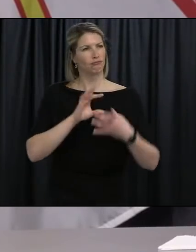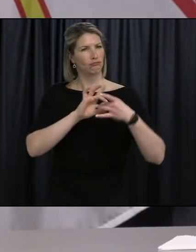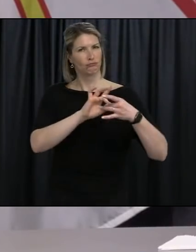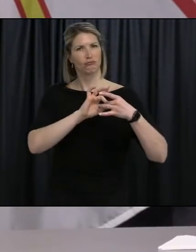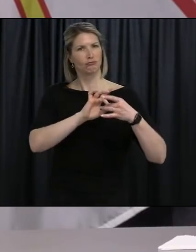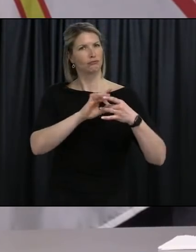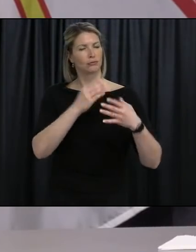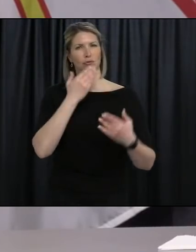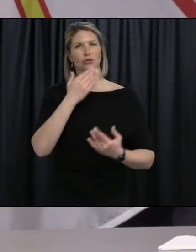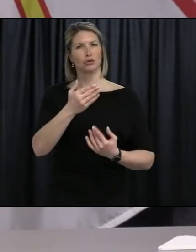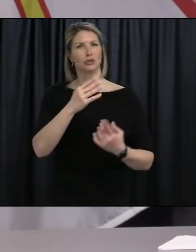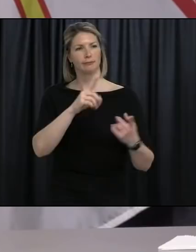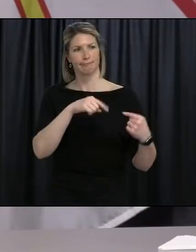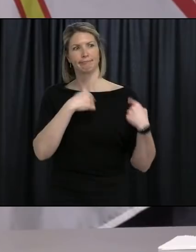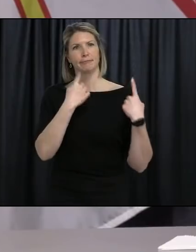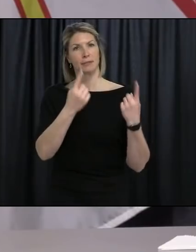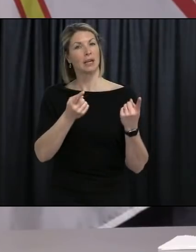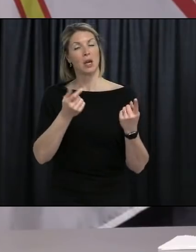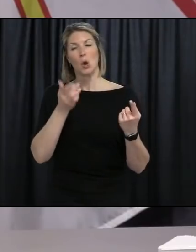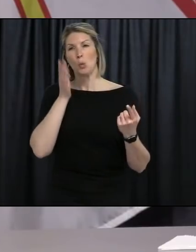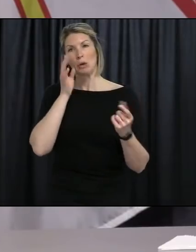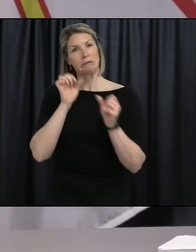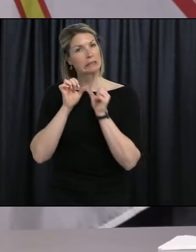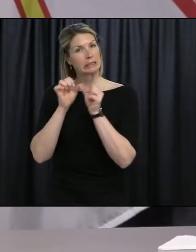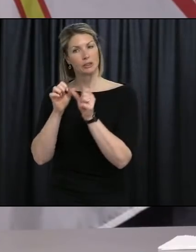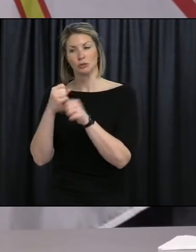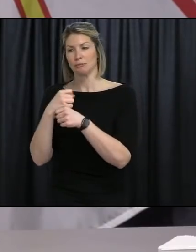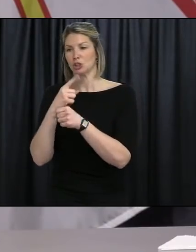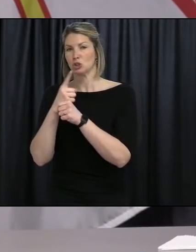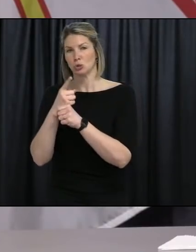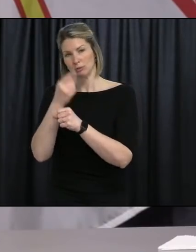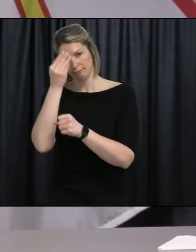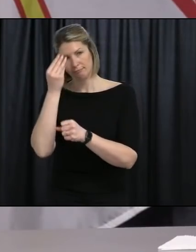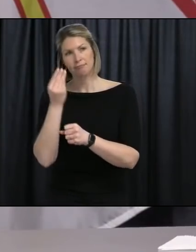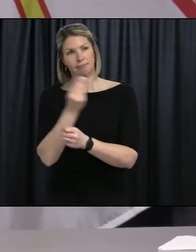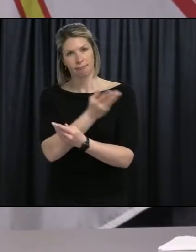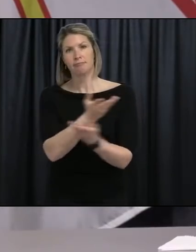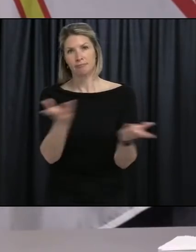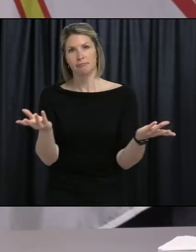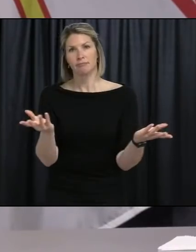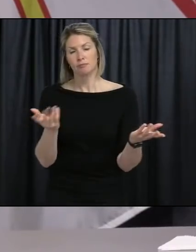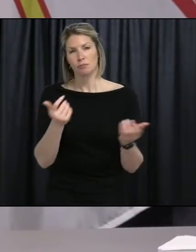to work with them to ensure that we reach all Indigenous adults throughout the province.